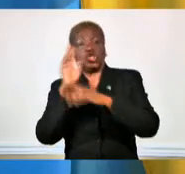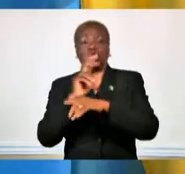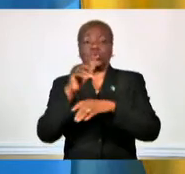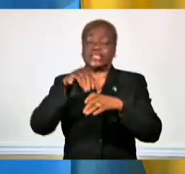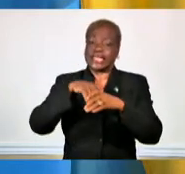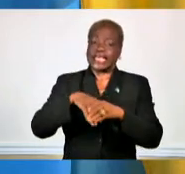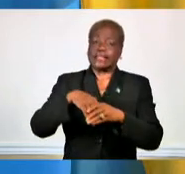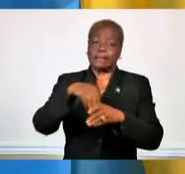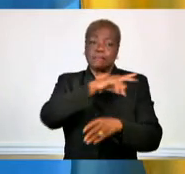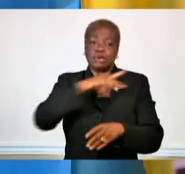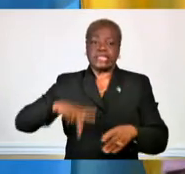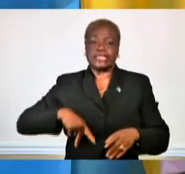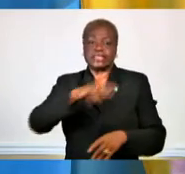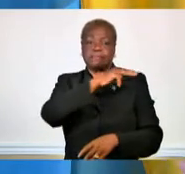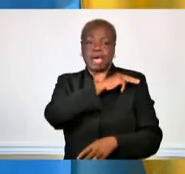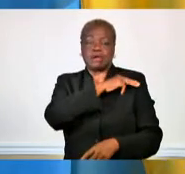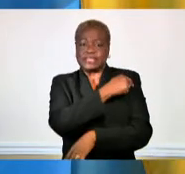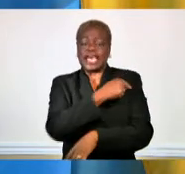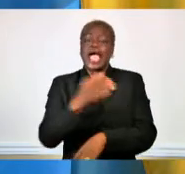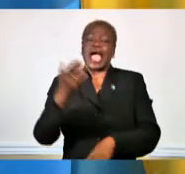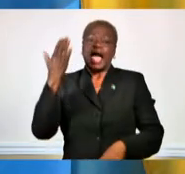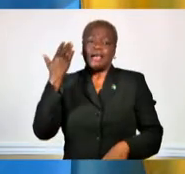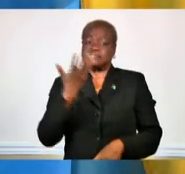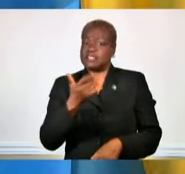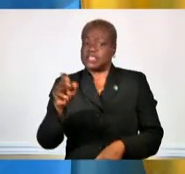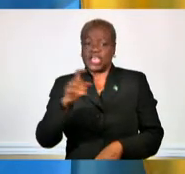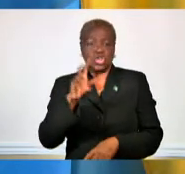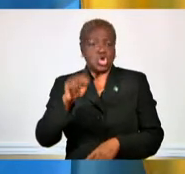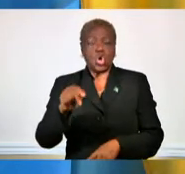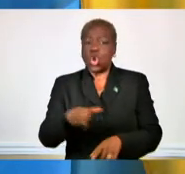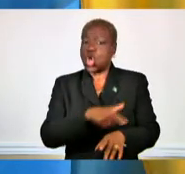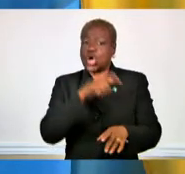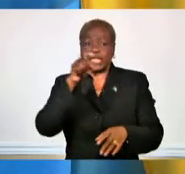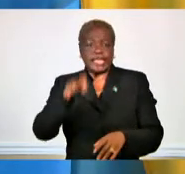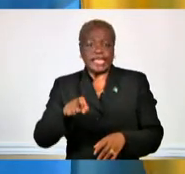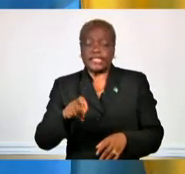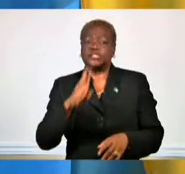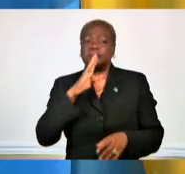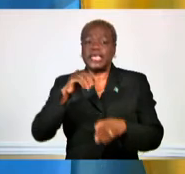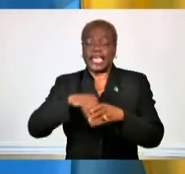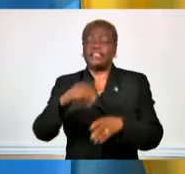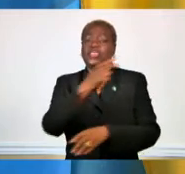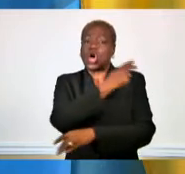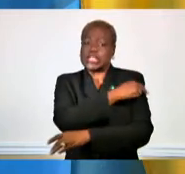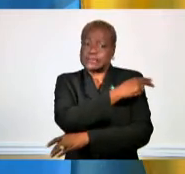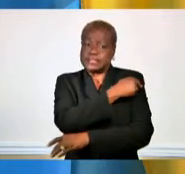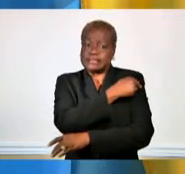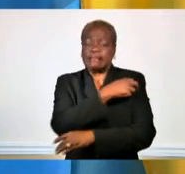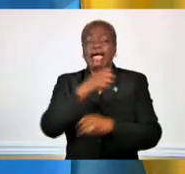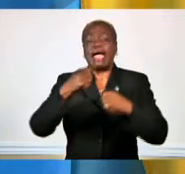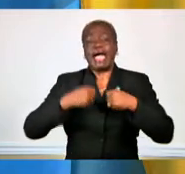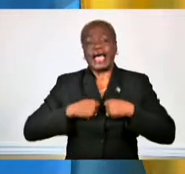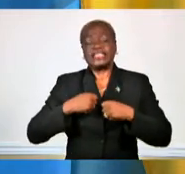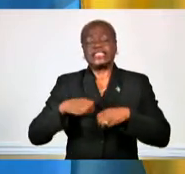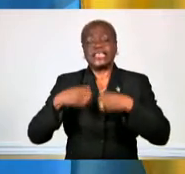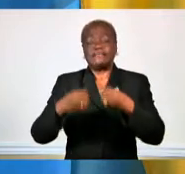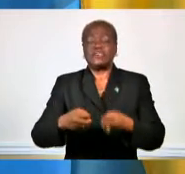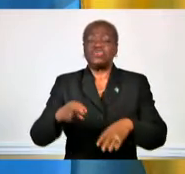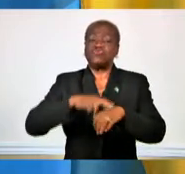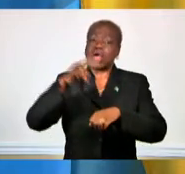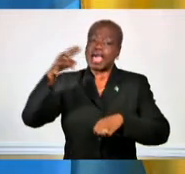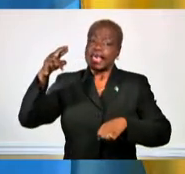Hospital. The regrettable longer require hospitalization has given rise to